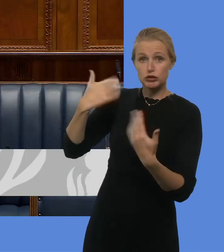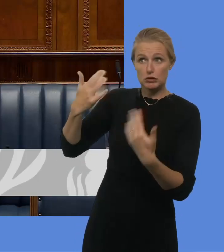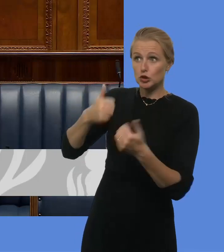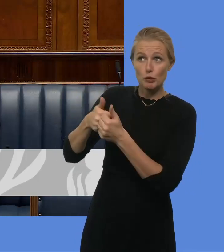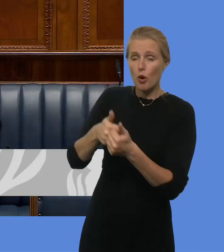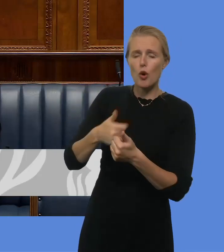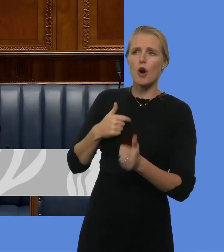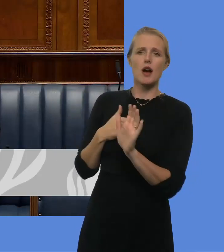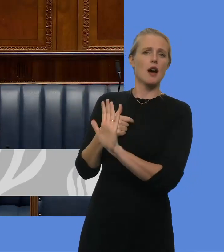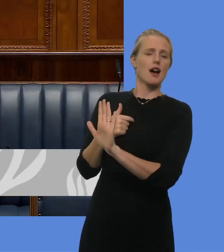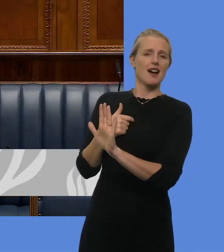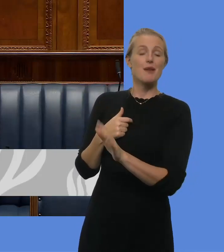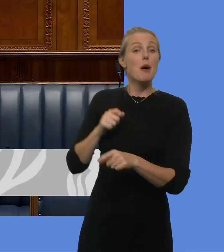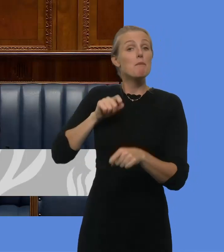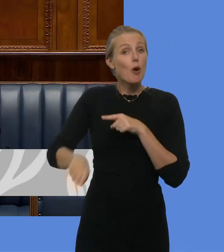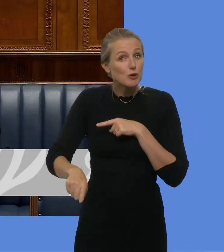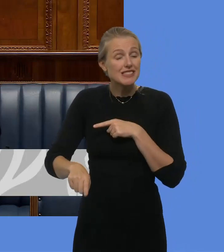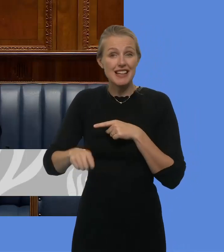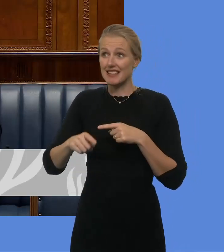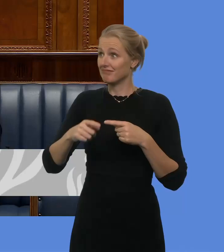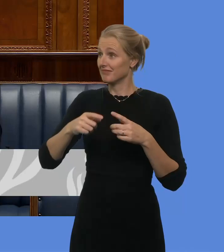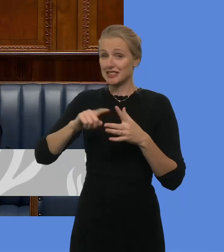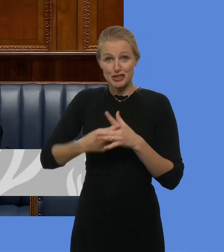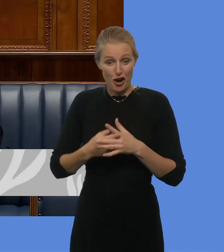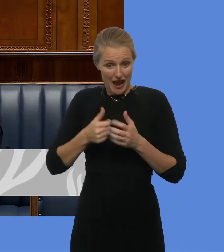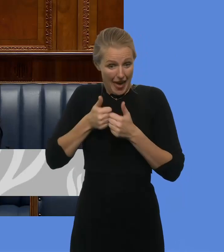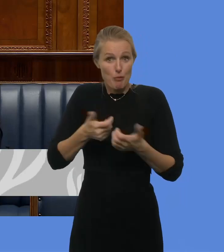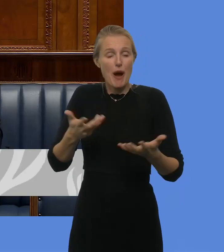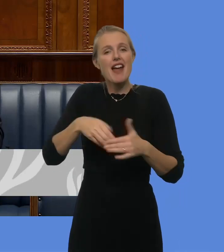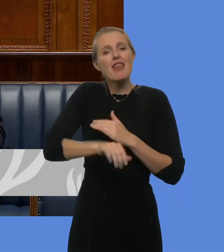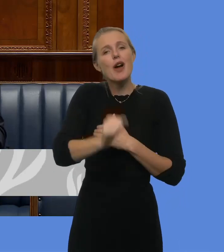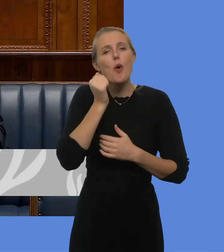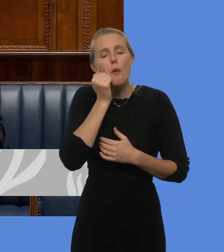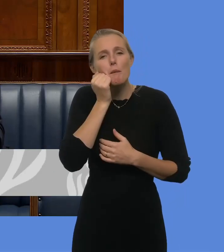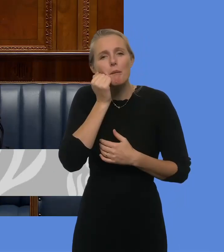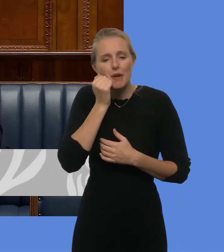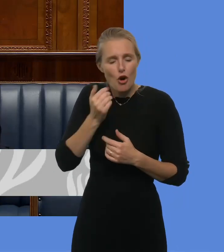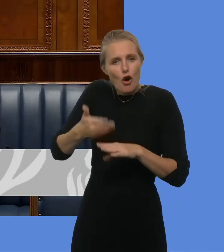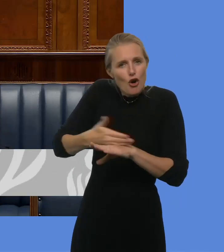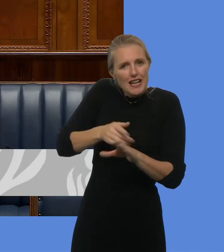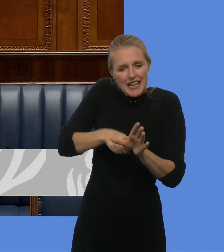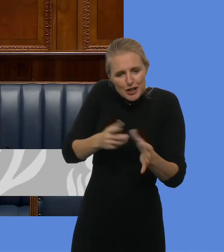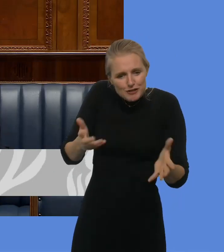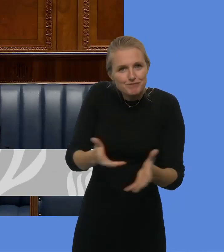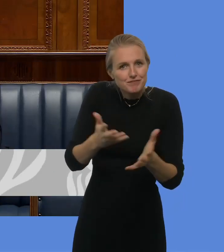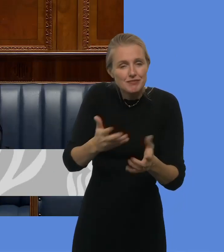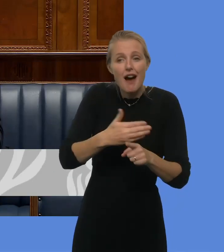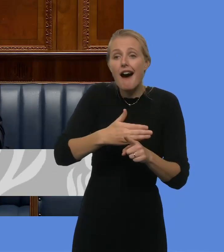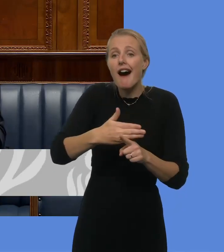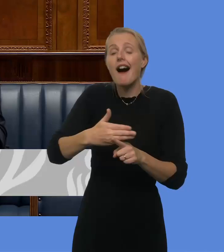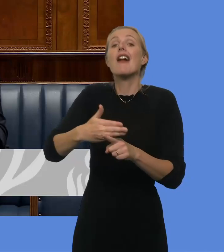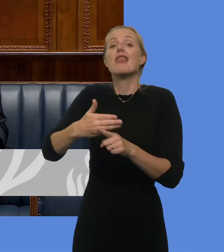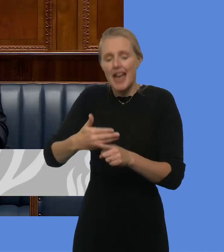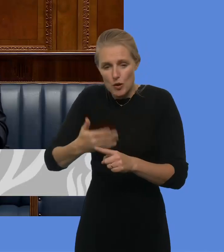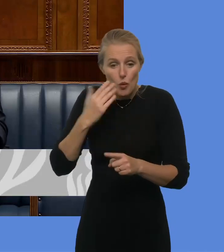often begins within the home during preschool years, but also clearly continues within the classrooms to assist their development with support from